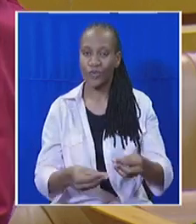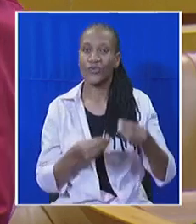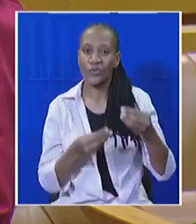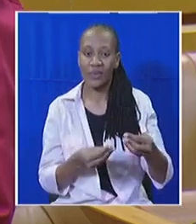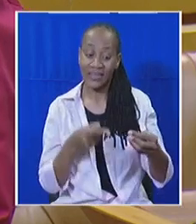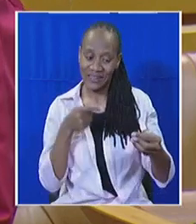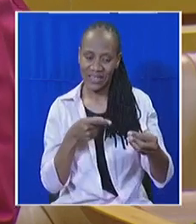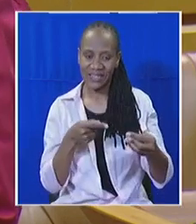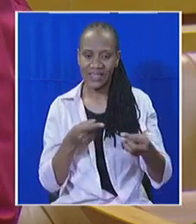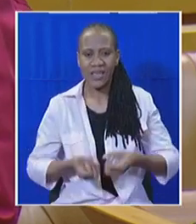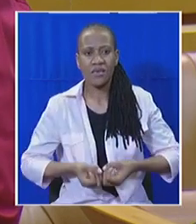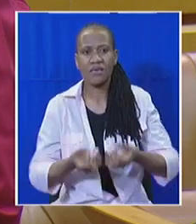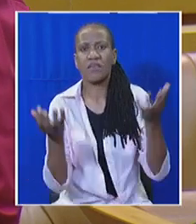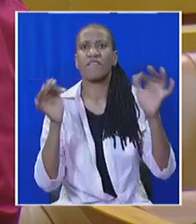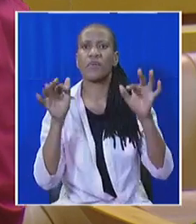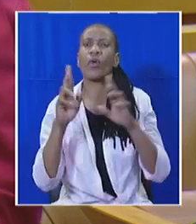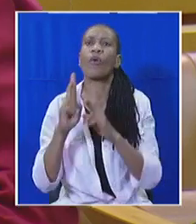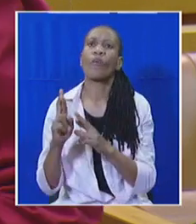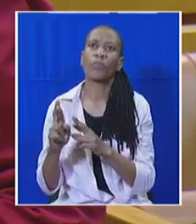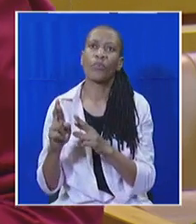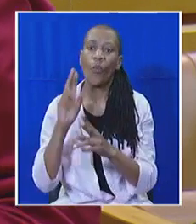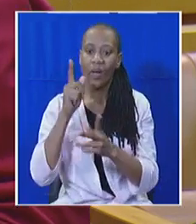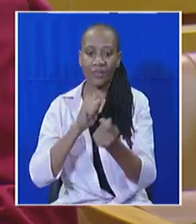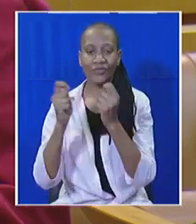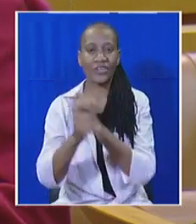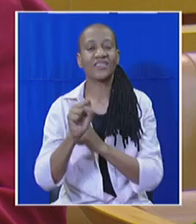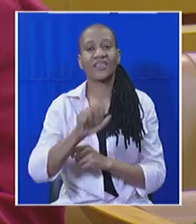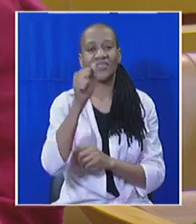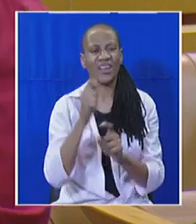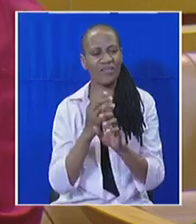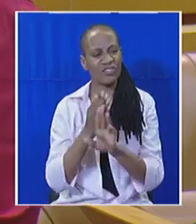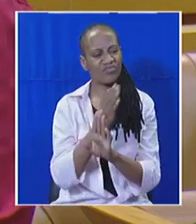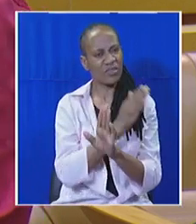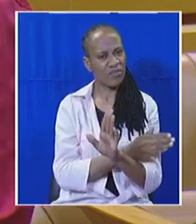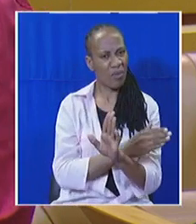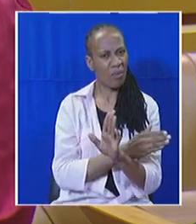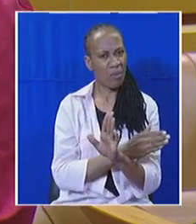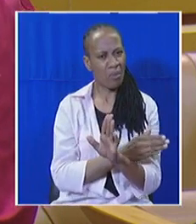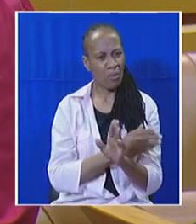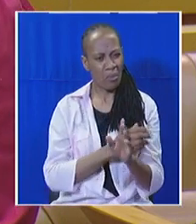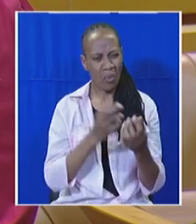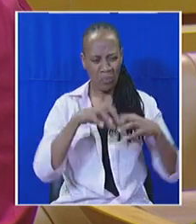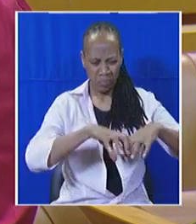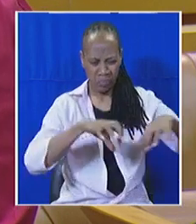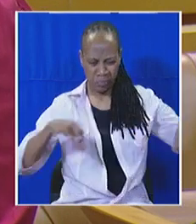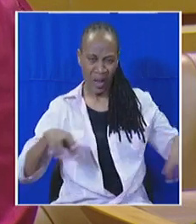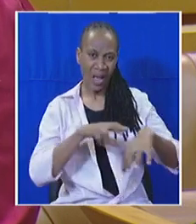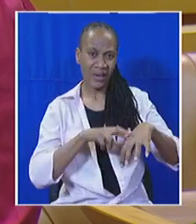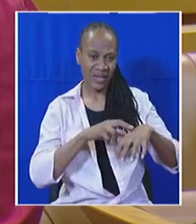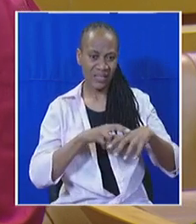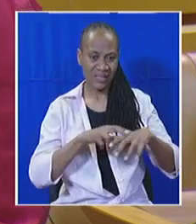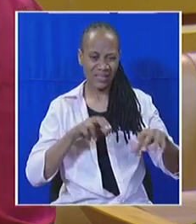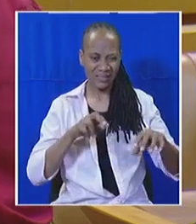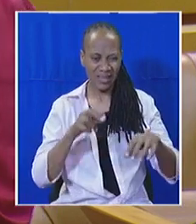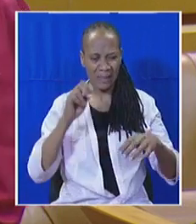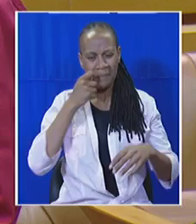our people and propose practical steps to transform South Africa from a colonial and apartheid to a non-racial,